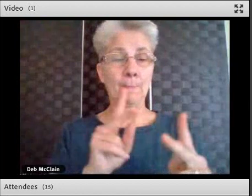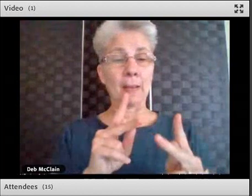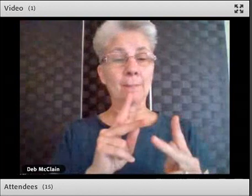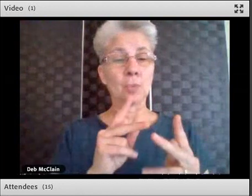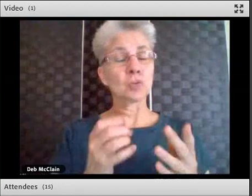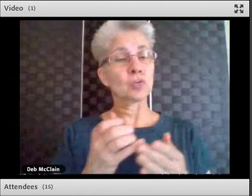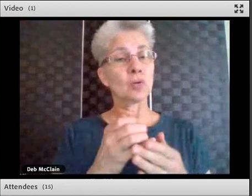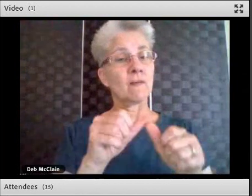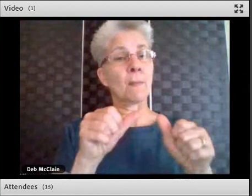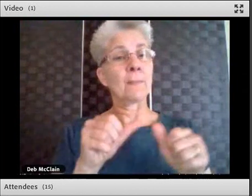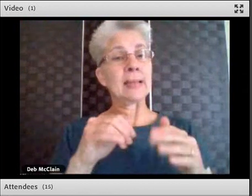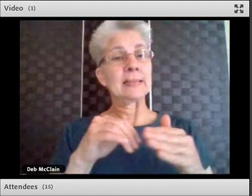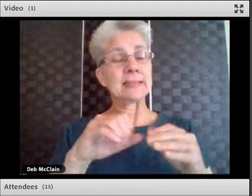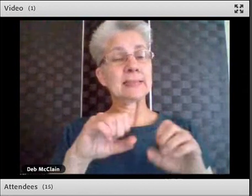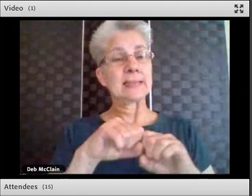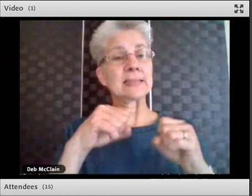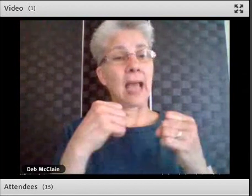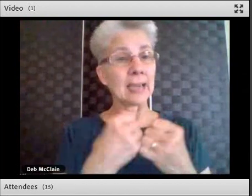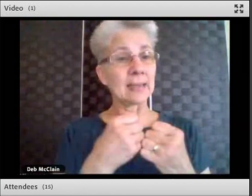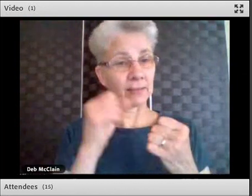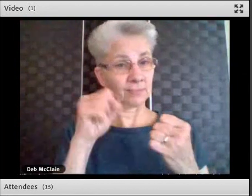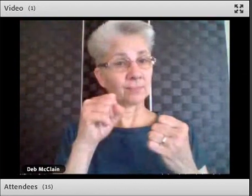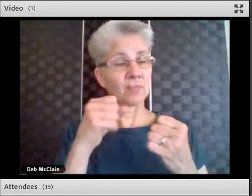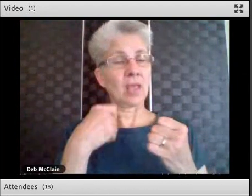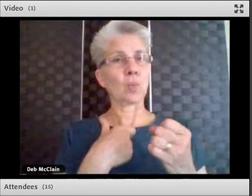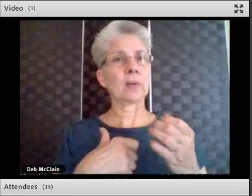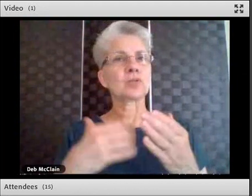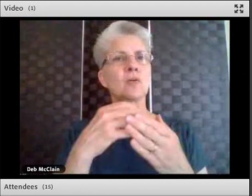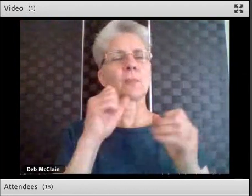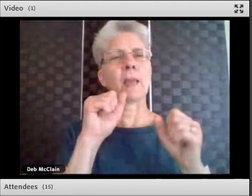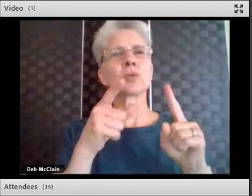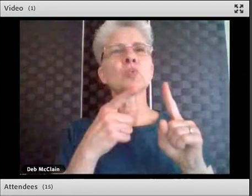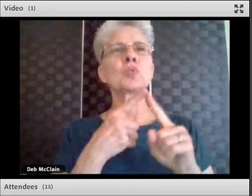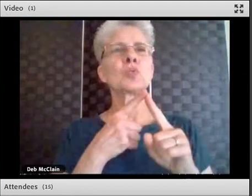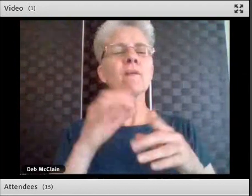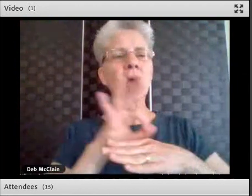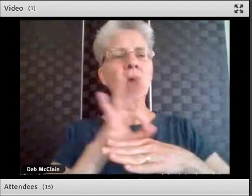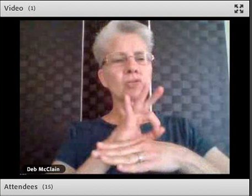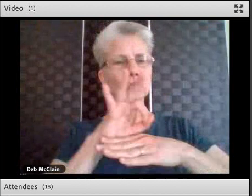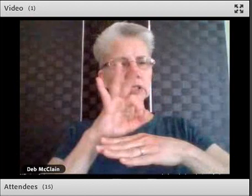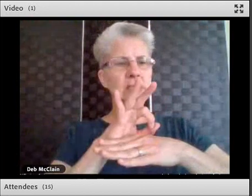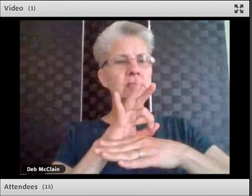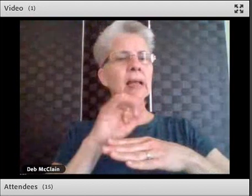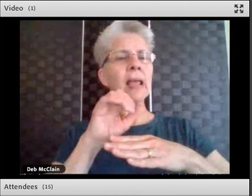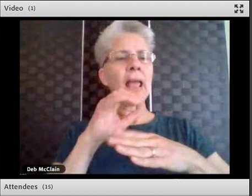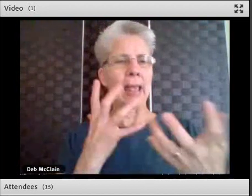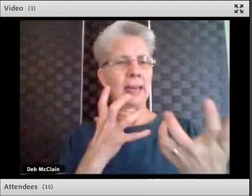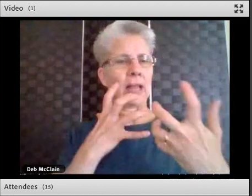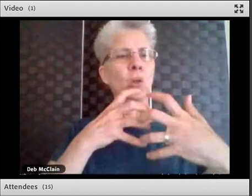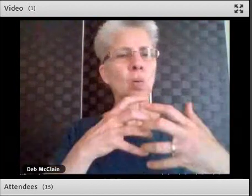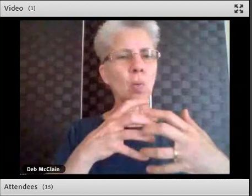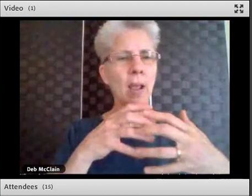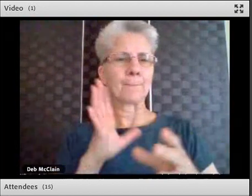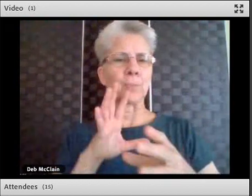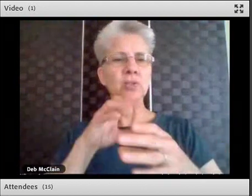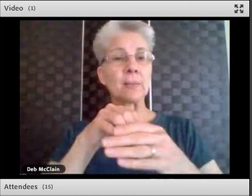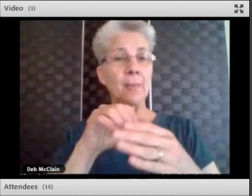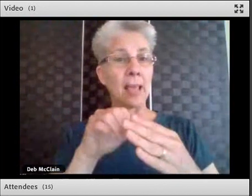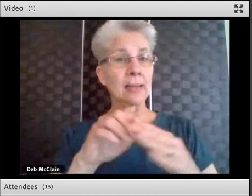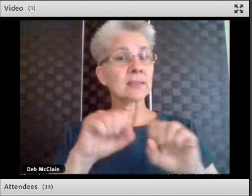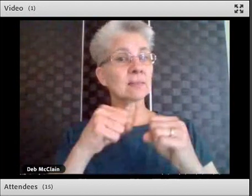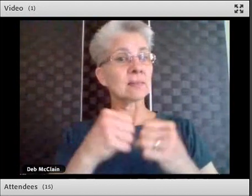deserve a place in society, and we deserve to be able to function and integrate and participate in